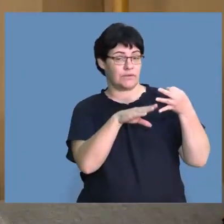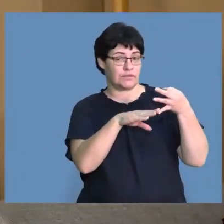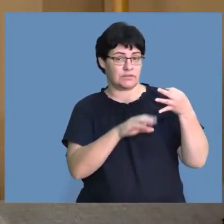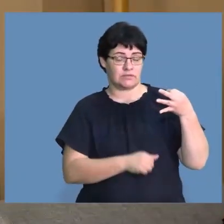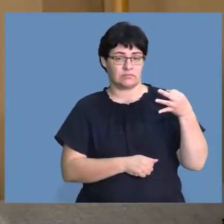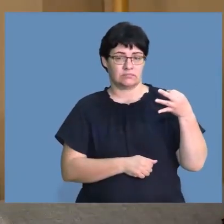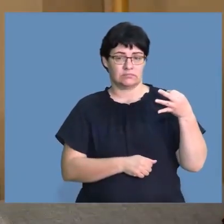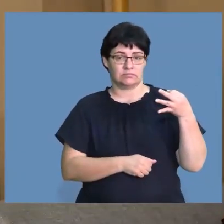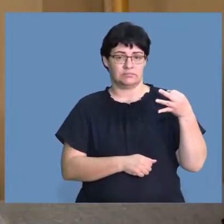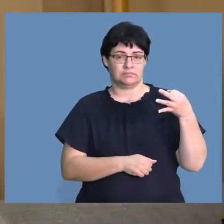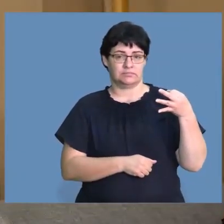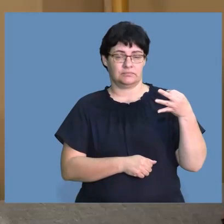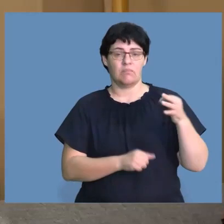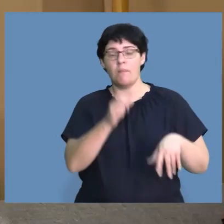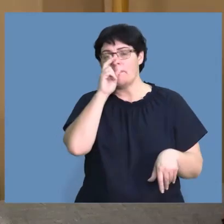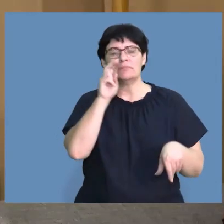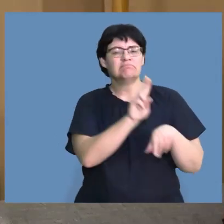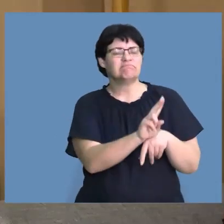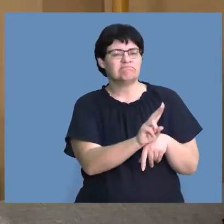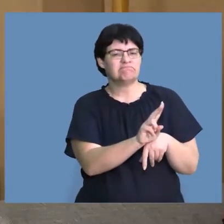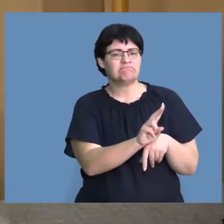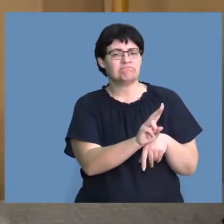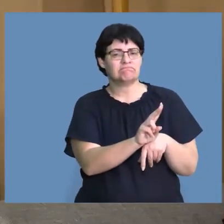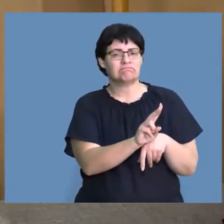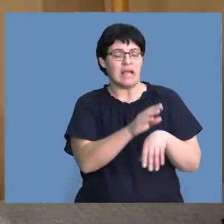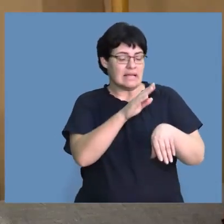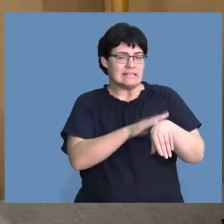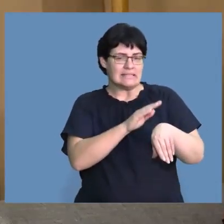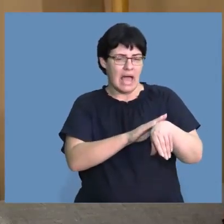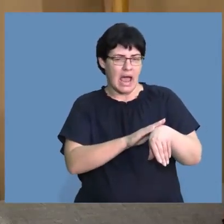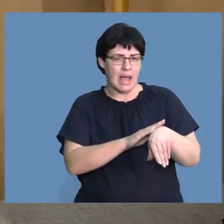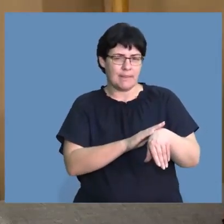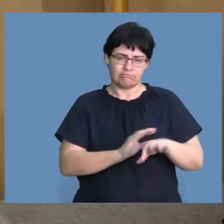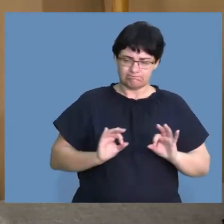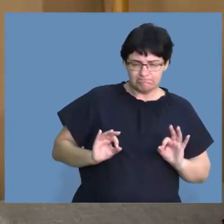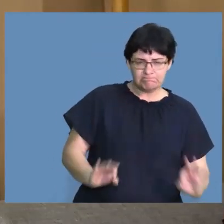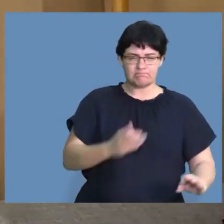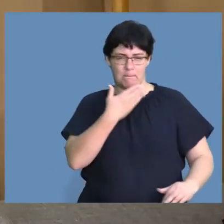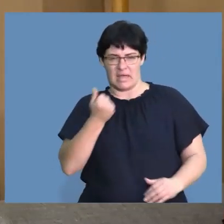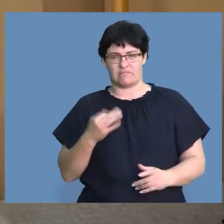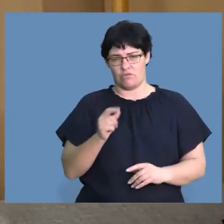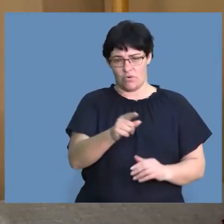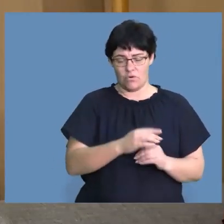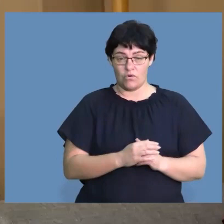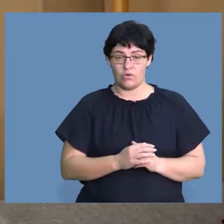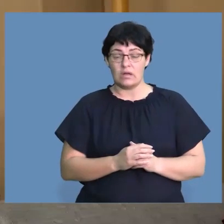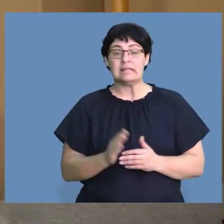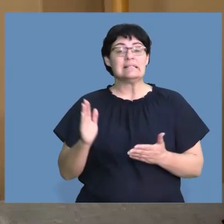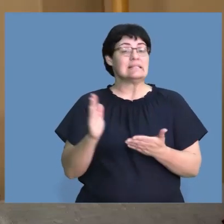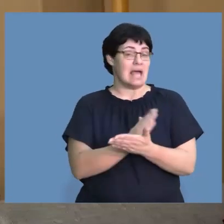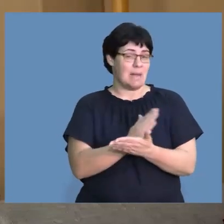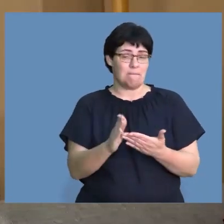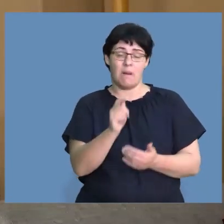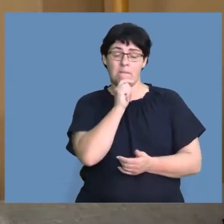Then, thirdly, we need to look at what is the best time for you of the day. Some of